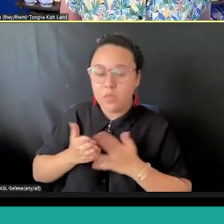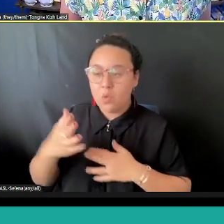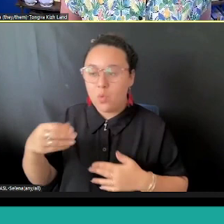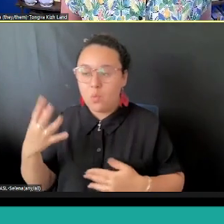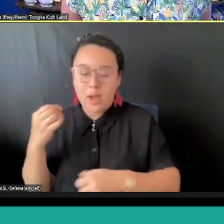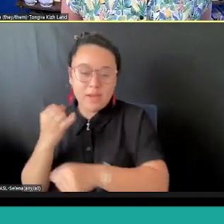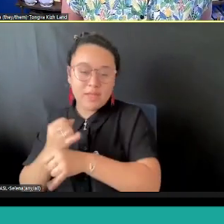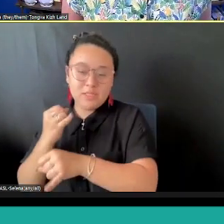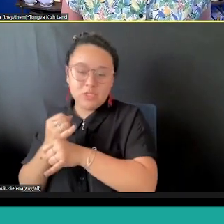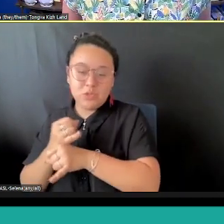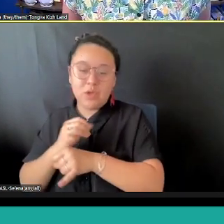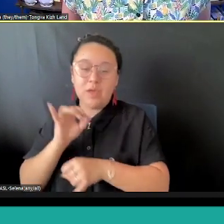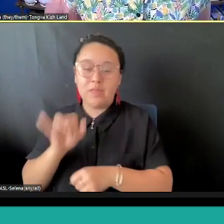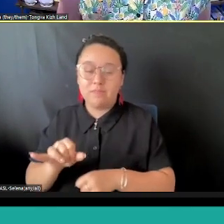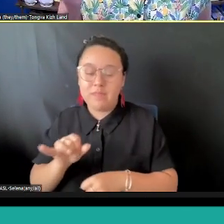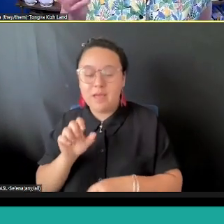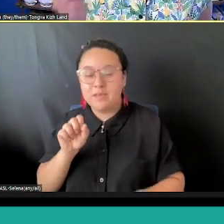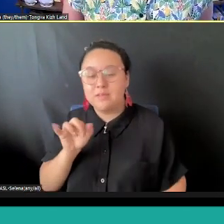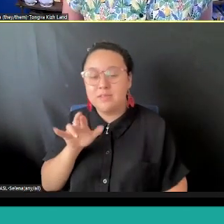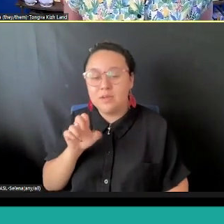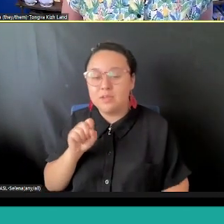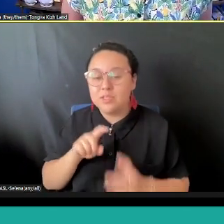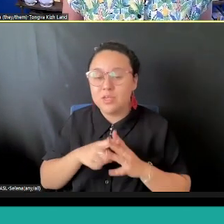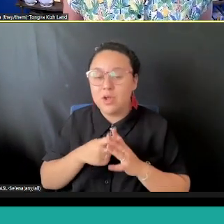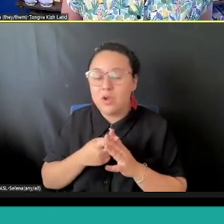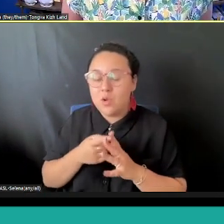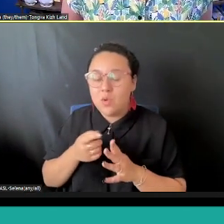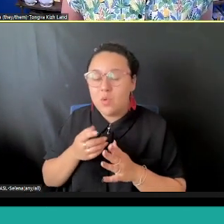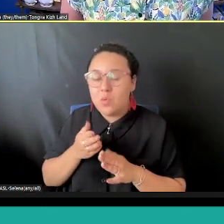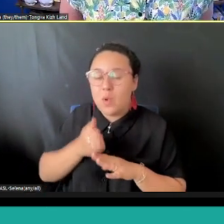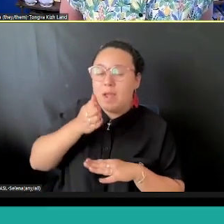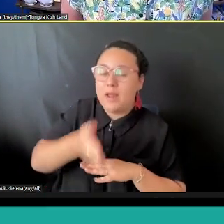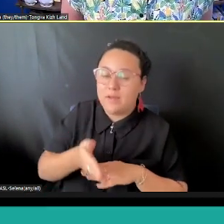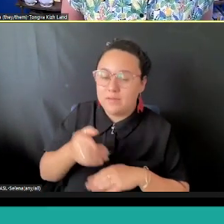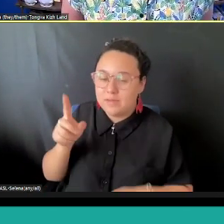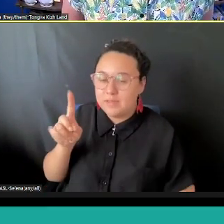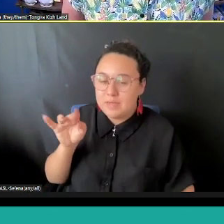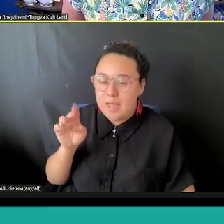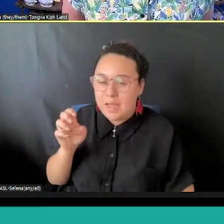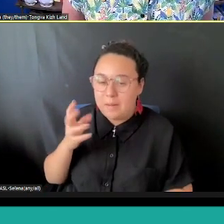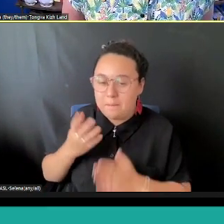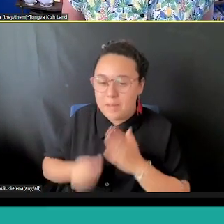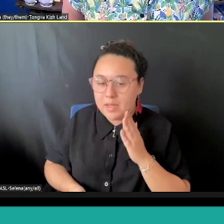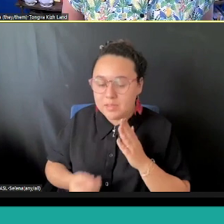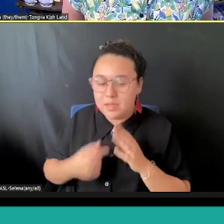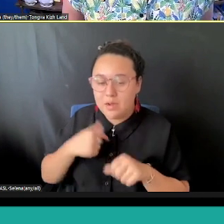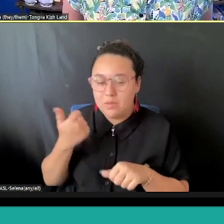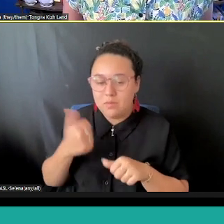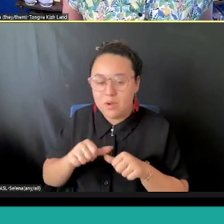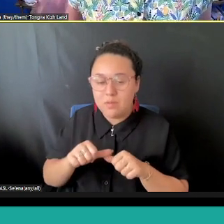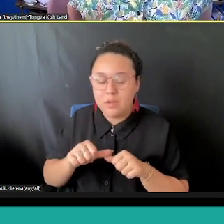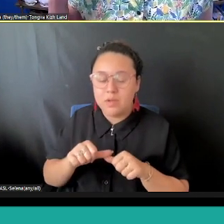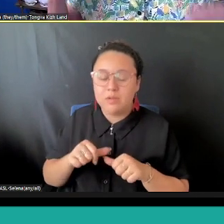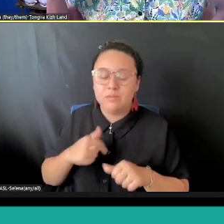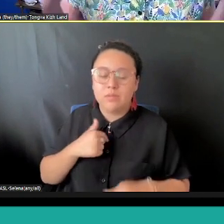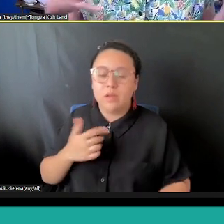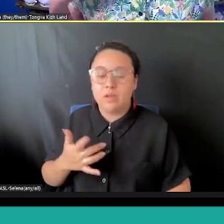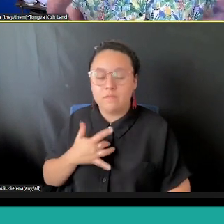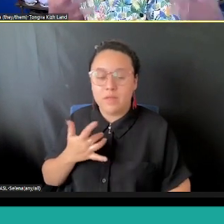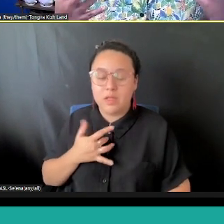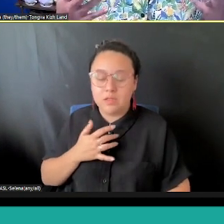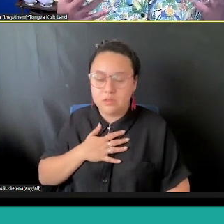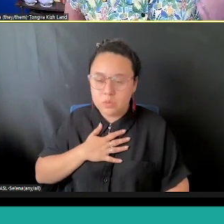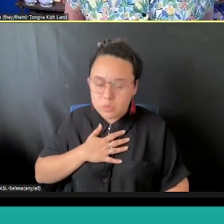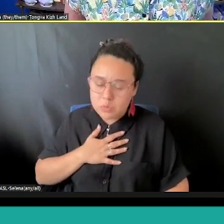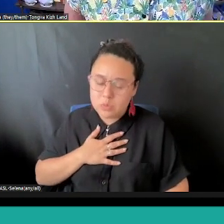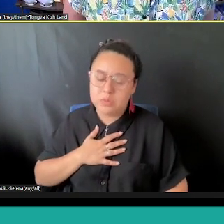a series that actually started right after Diane passed. And I remember being so in such an